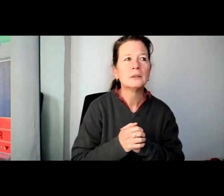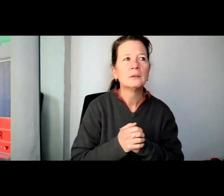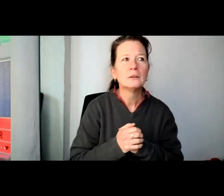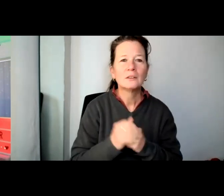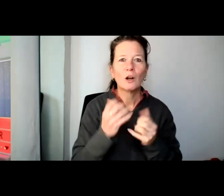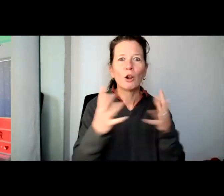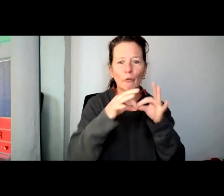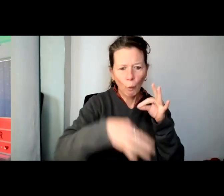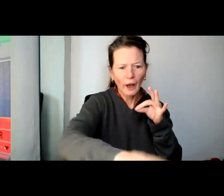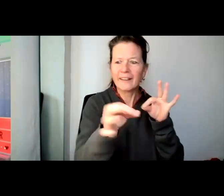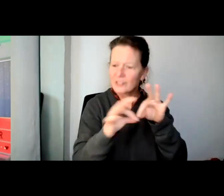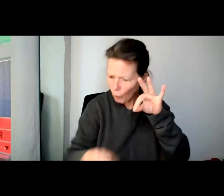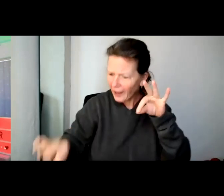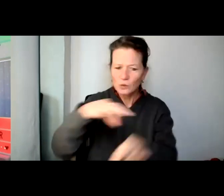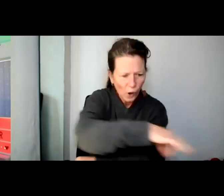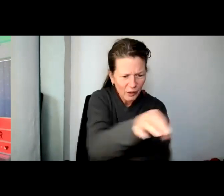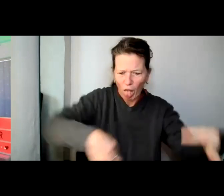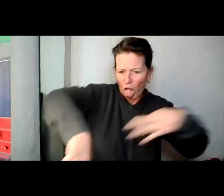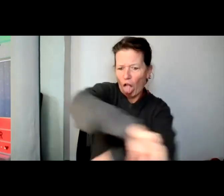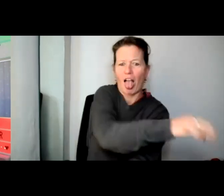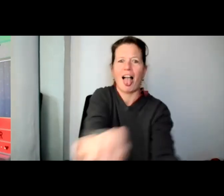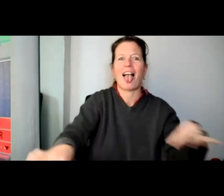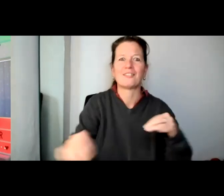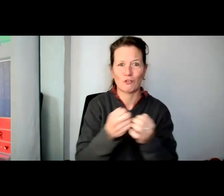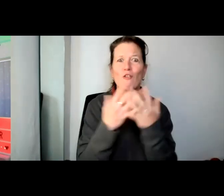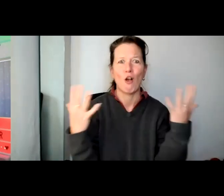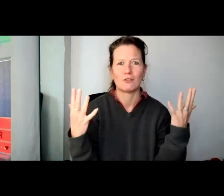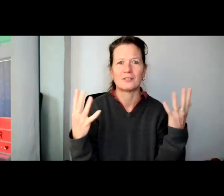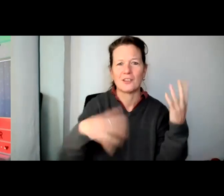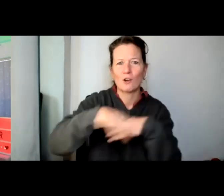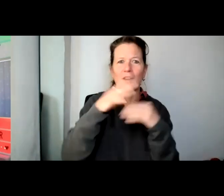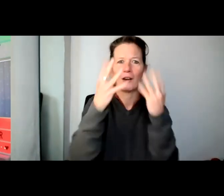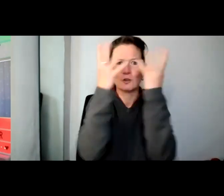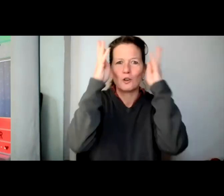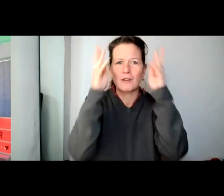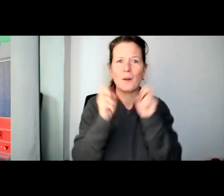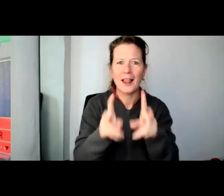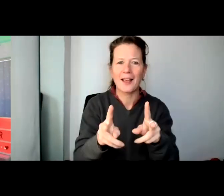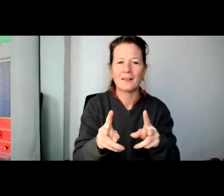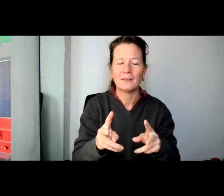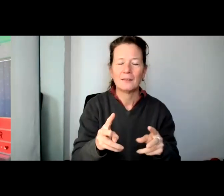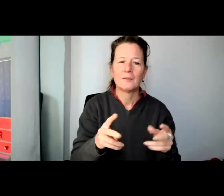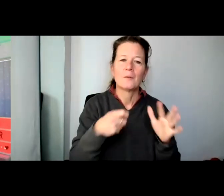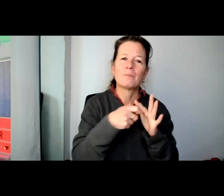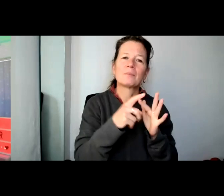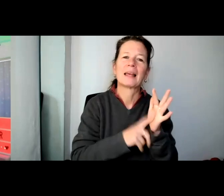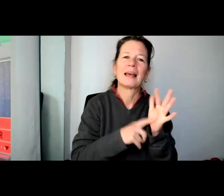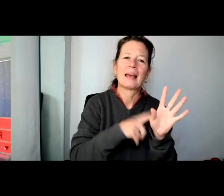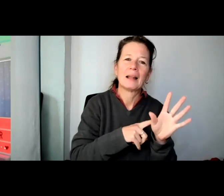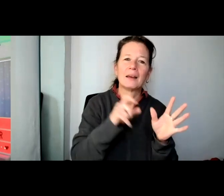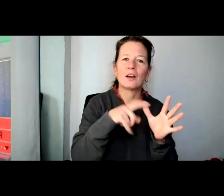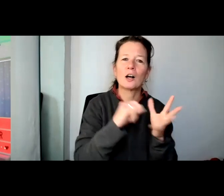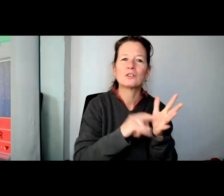wires lying on the floor of Crown Lane Studios. The Kelly caster obviously is a bespoke